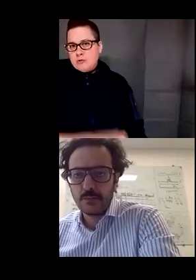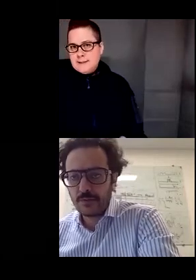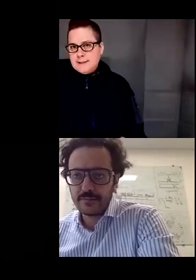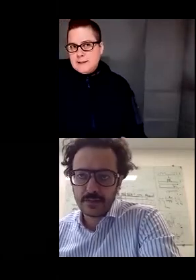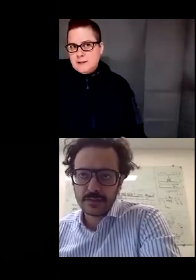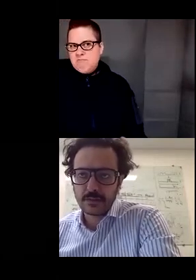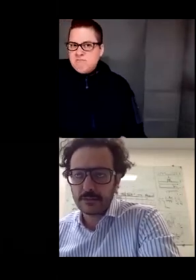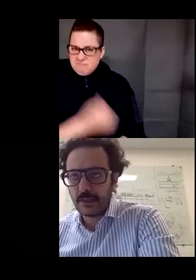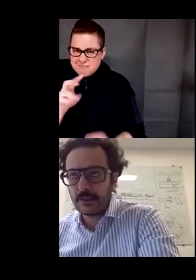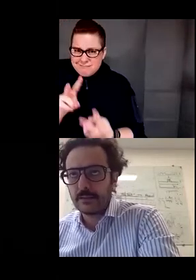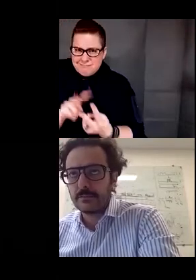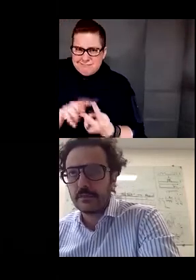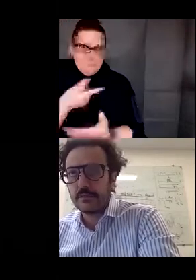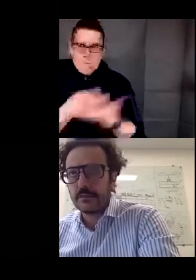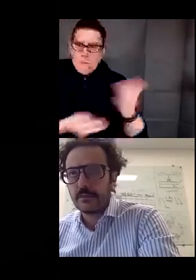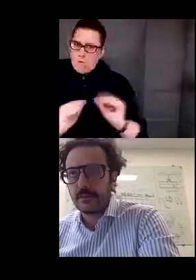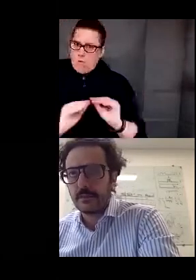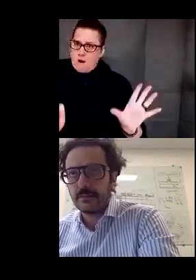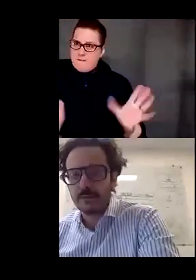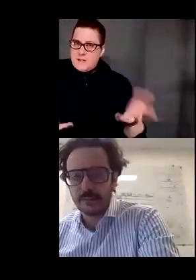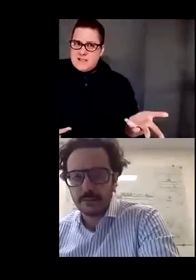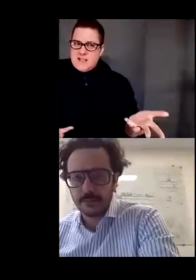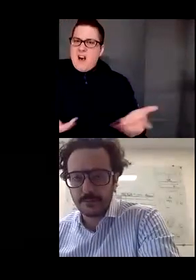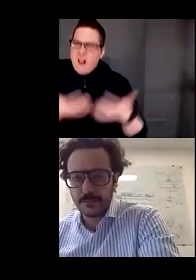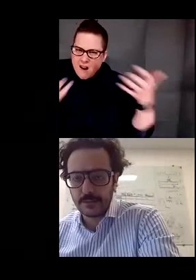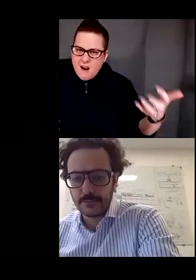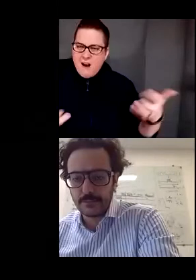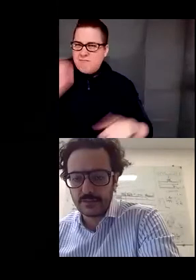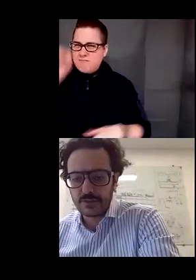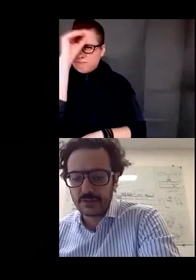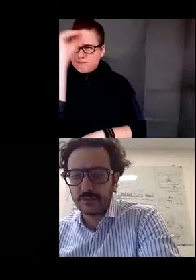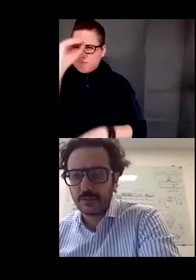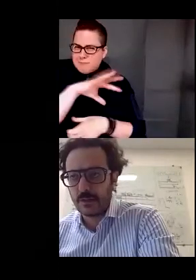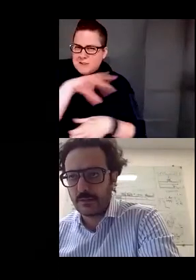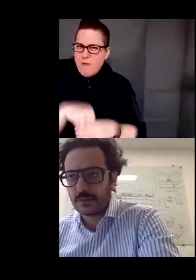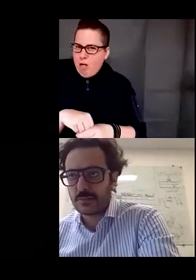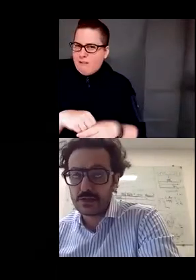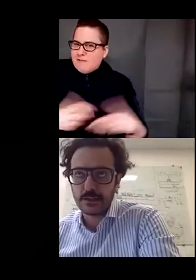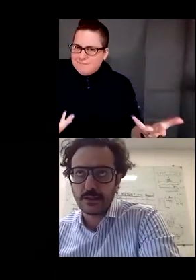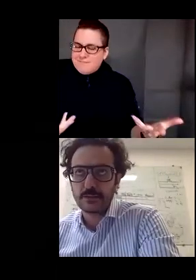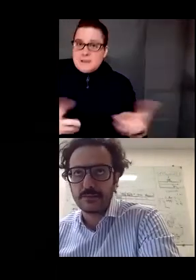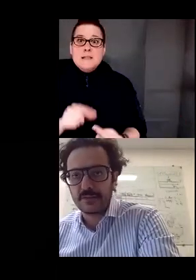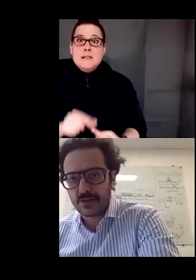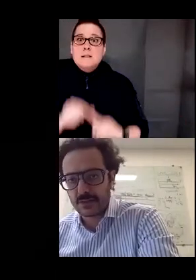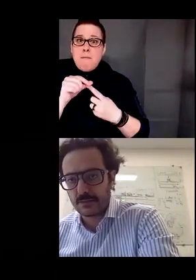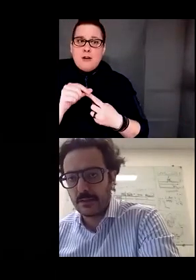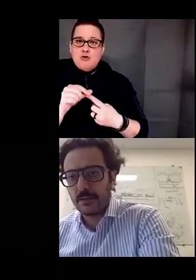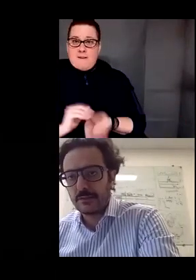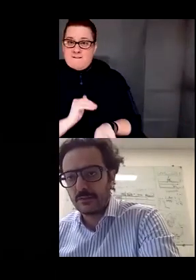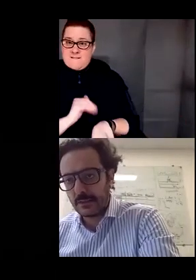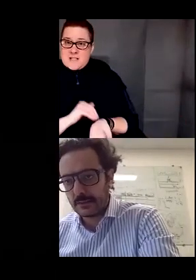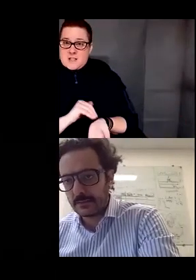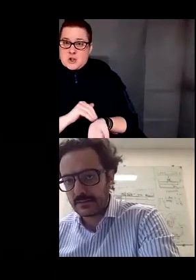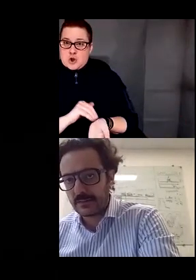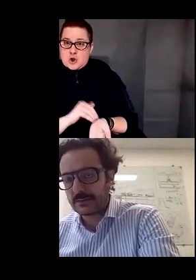So in both of these, you can tell that a lot of the subjectivity will come in, especially that the physician